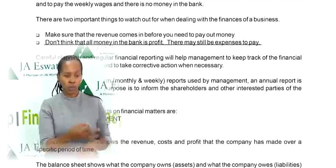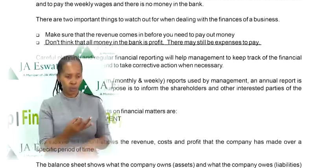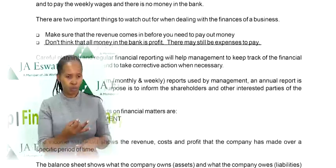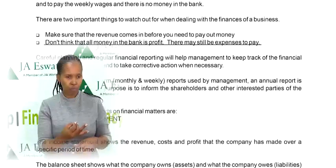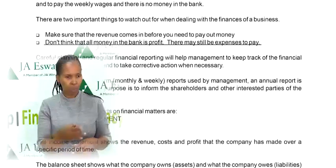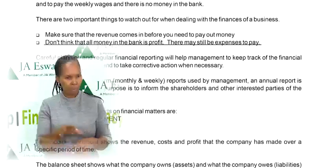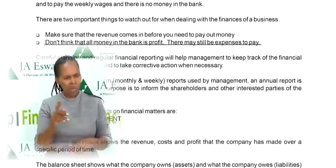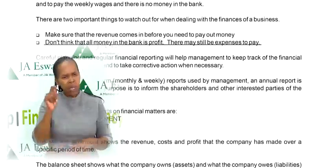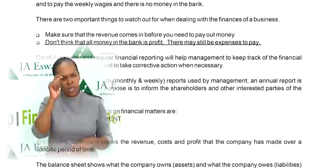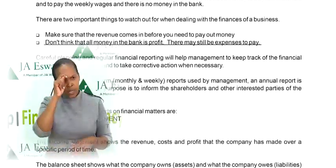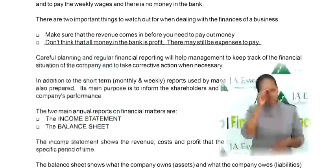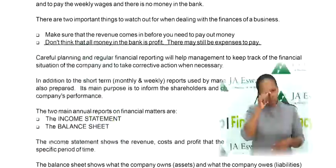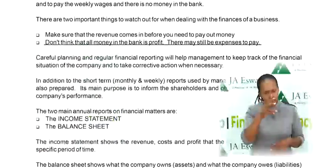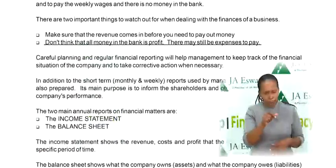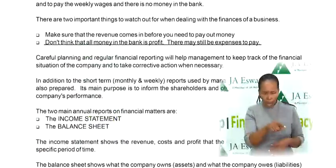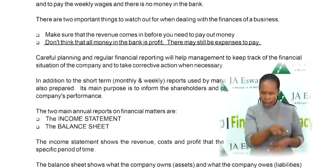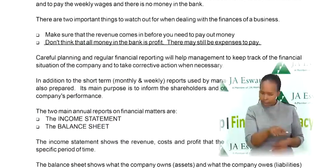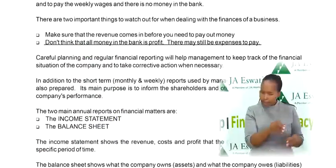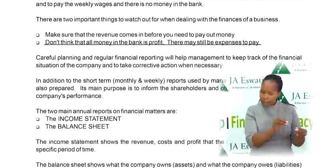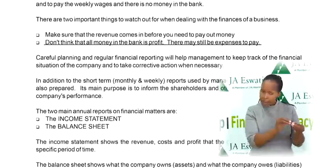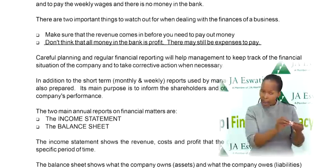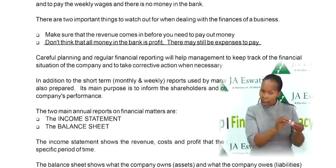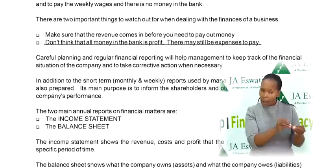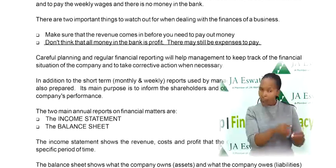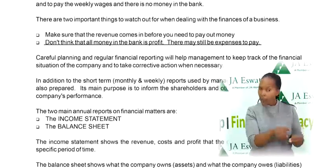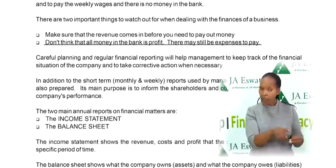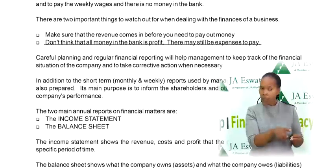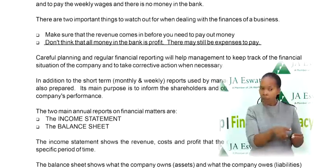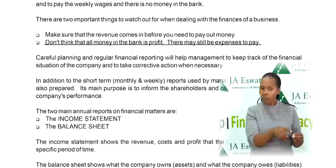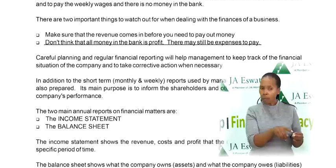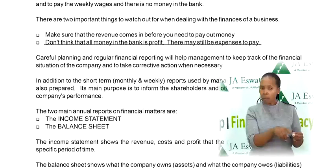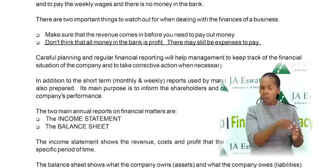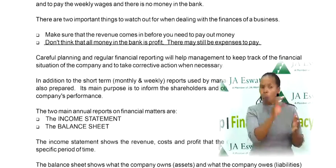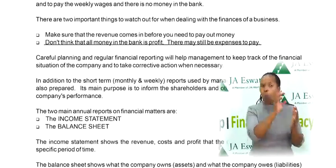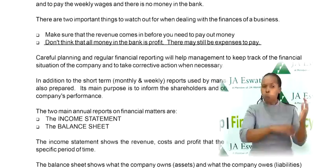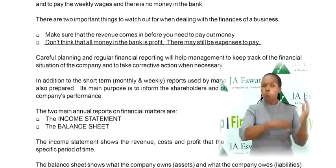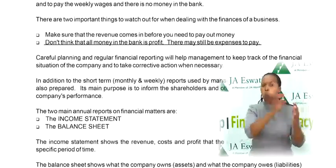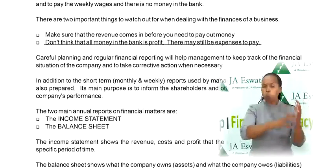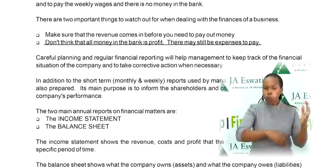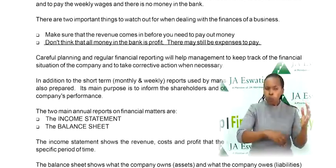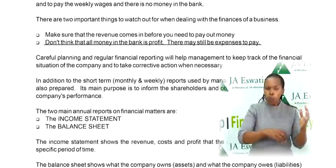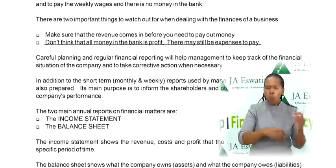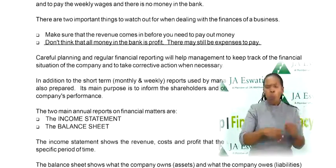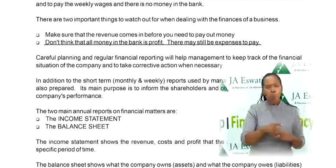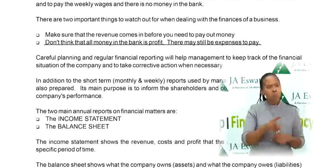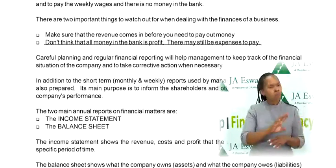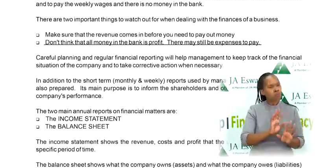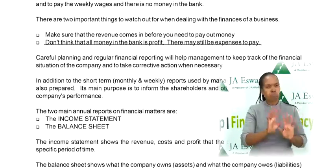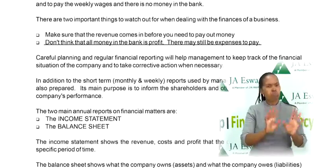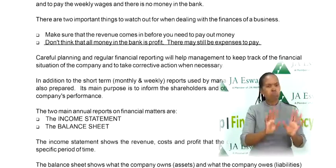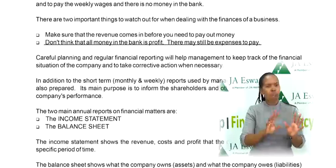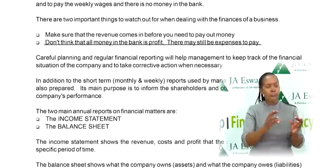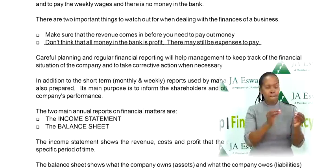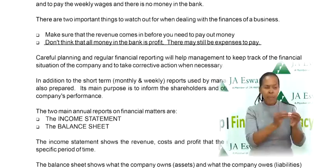as I've just mentioned, that it is not money that is profit. All of it, the money that is in the bank, is not